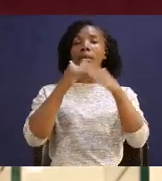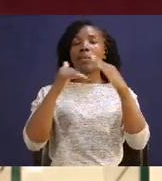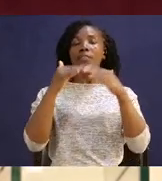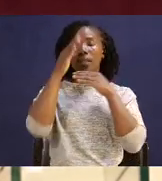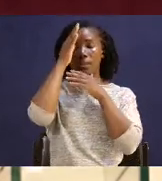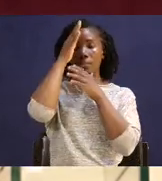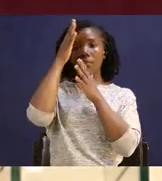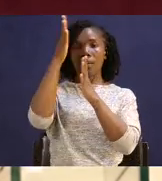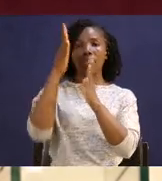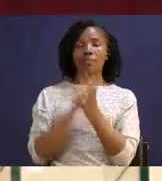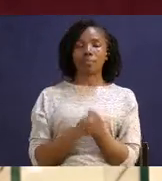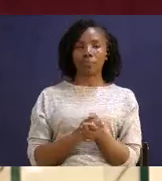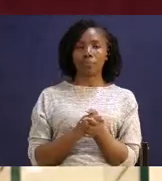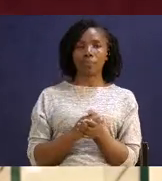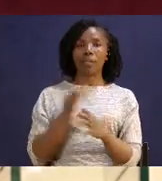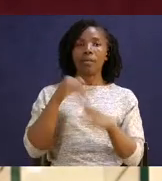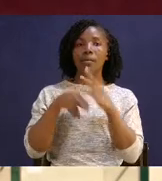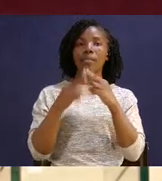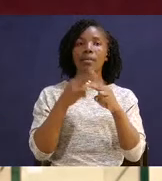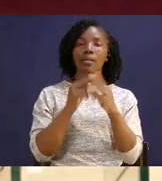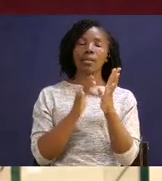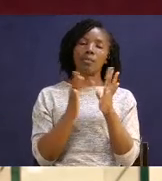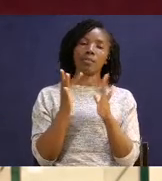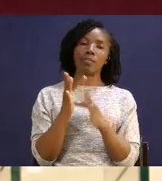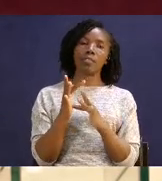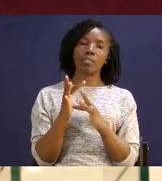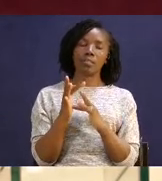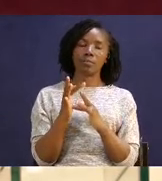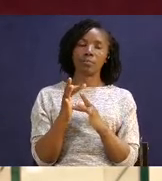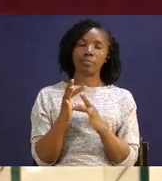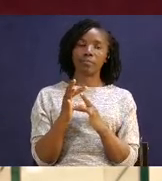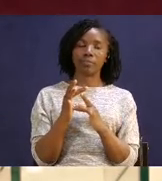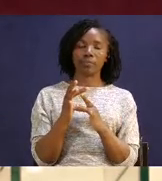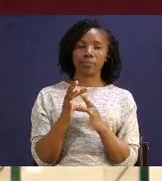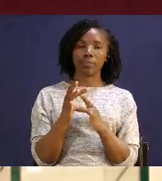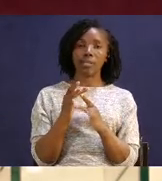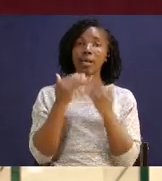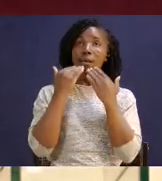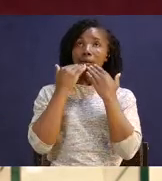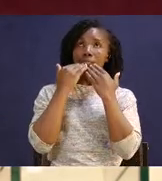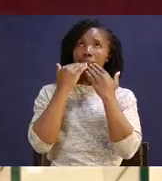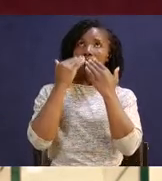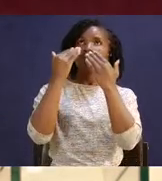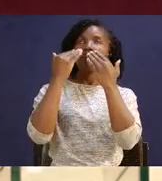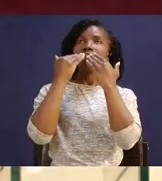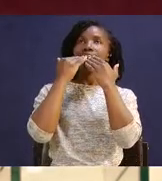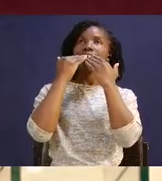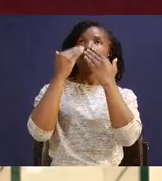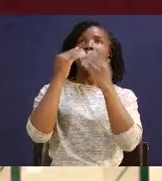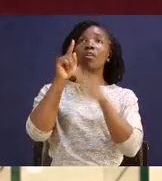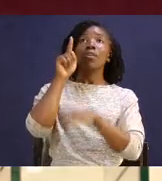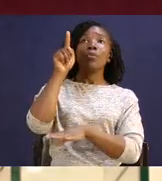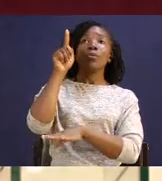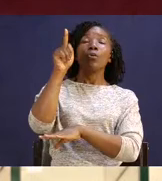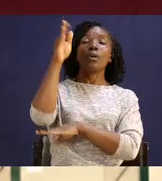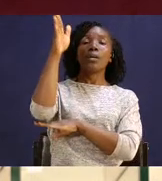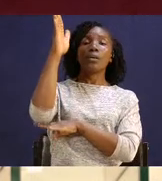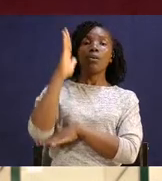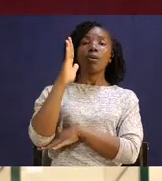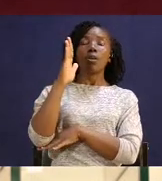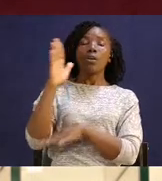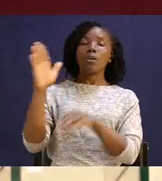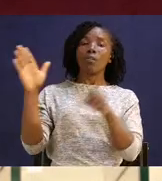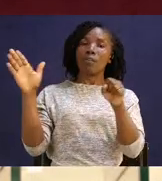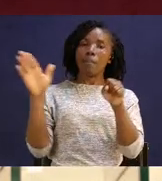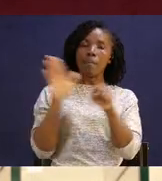Father, in the name of Jesus, I thank you that you're a God of abundance.